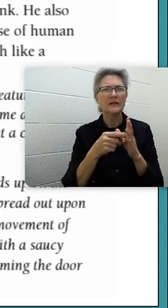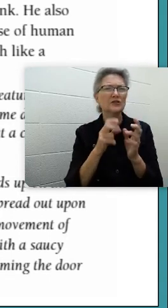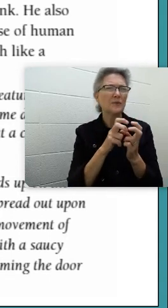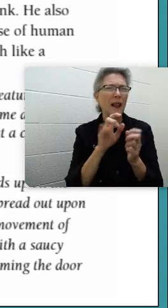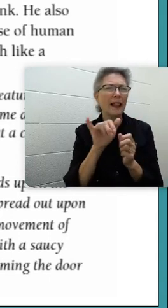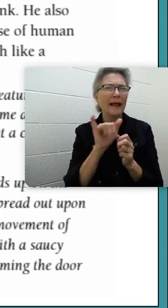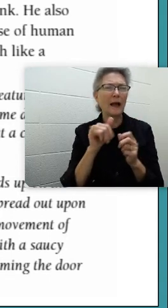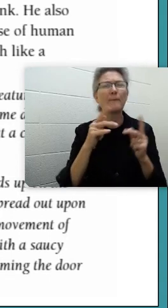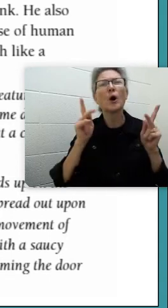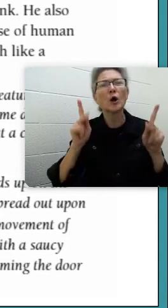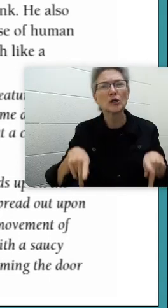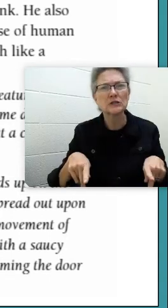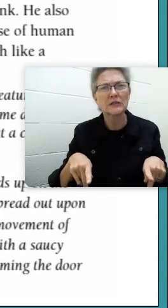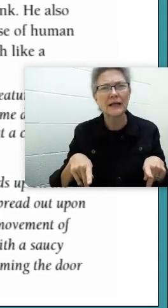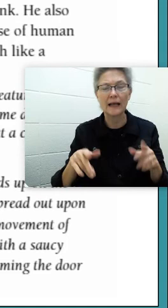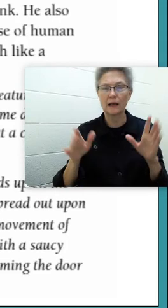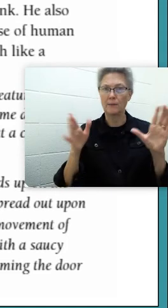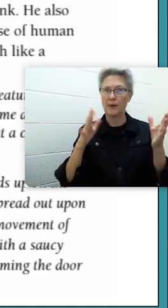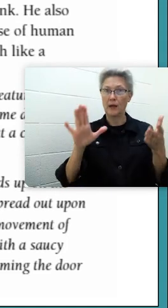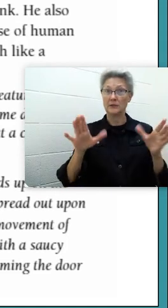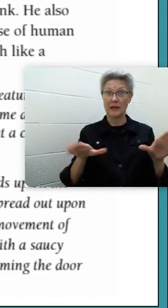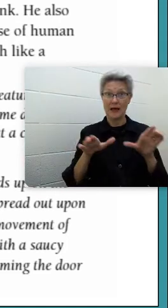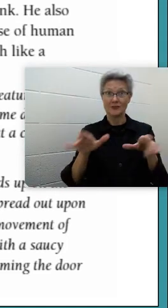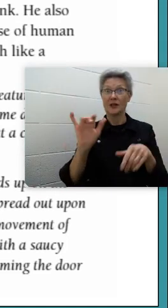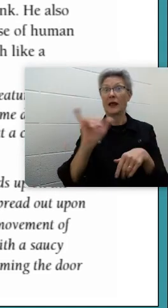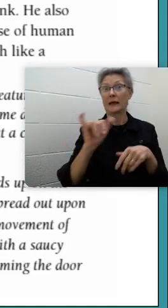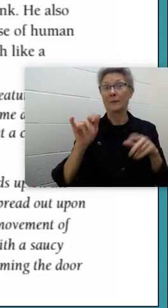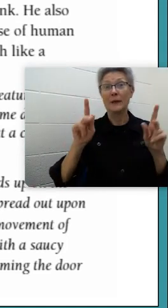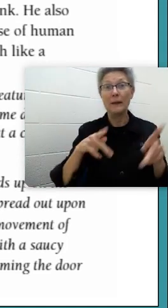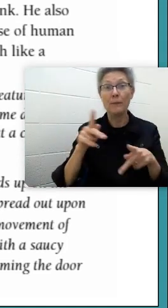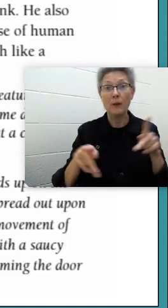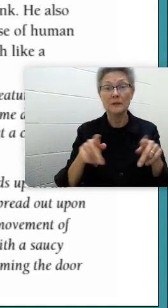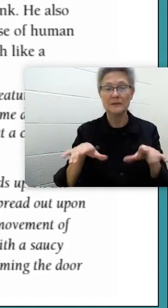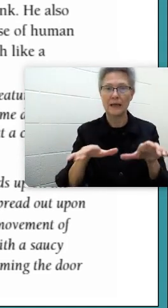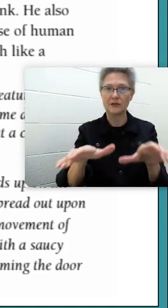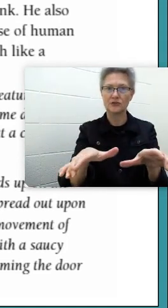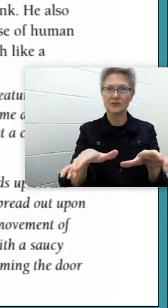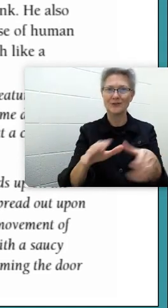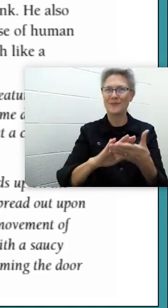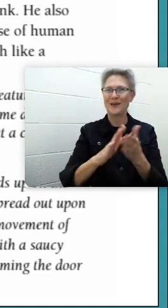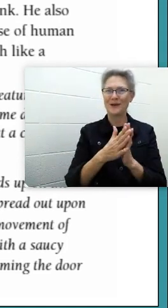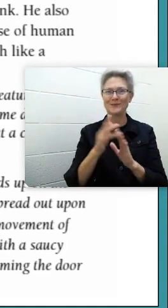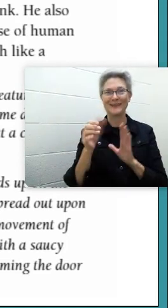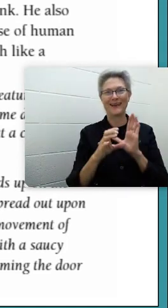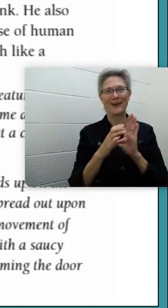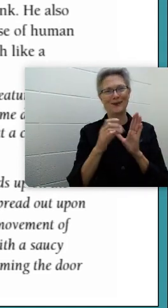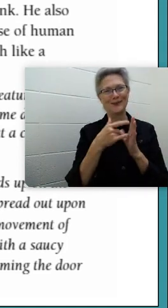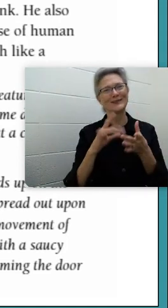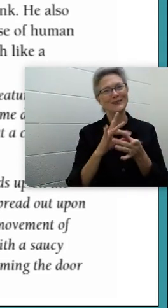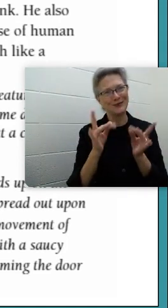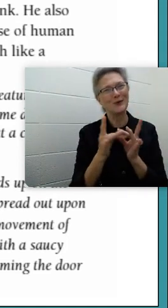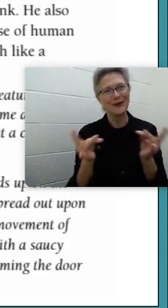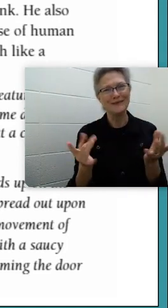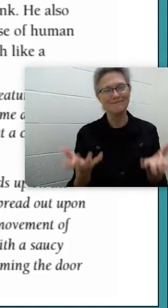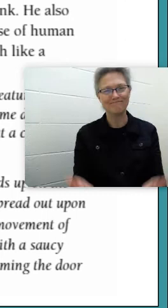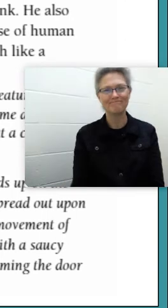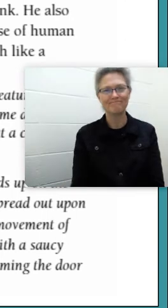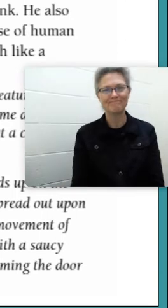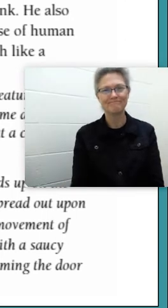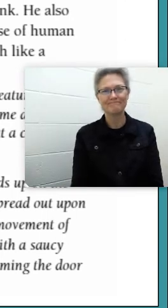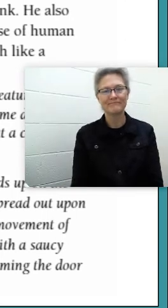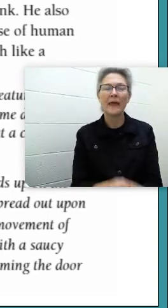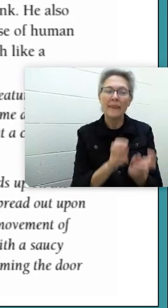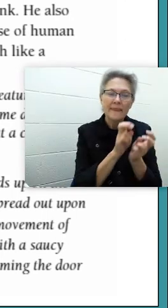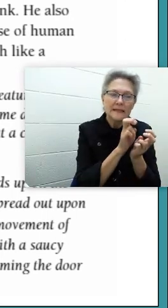the animal's actions to those of human beings. The chipmunk becomes much like a character in a story.